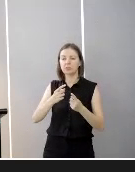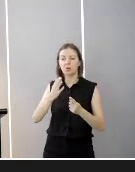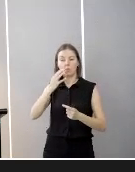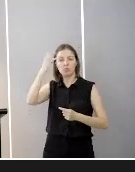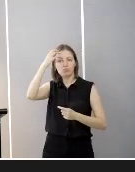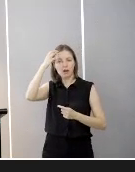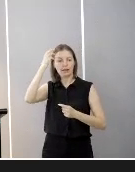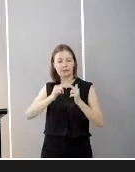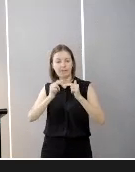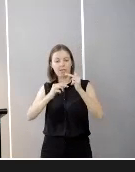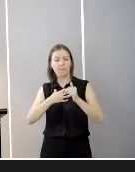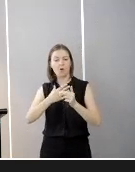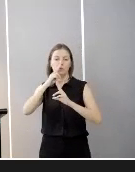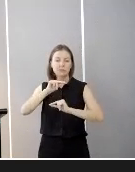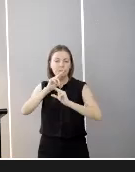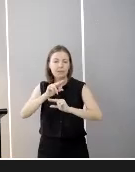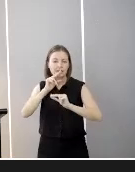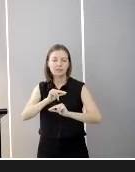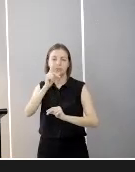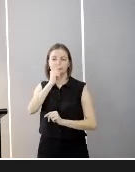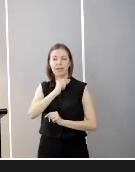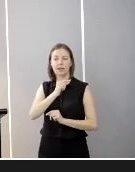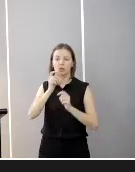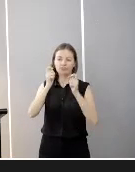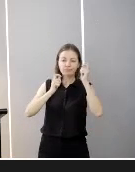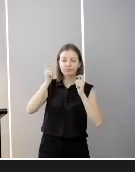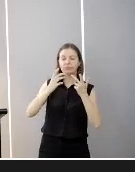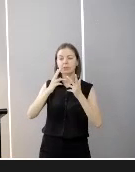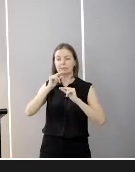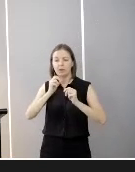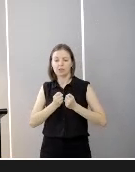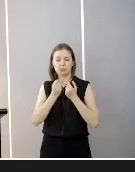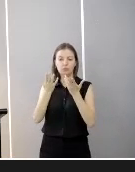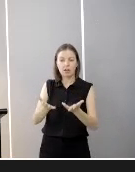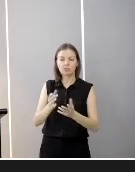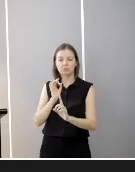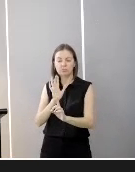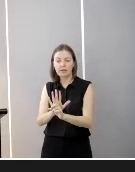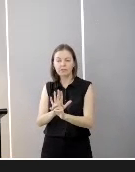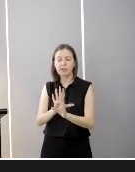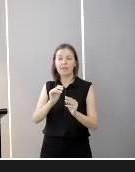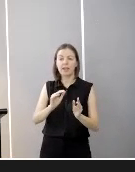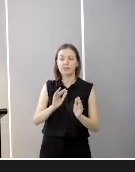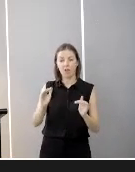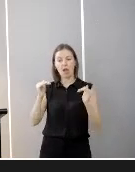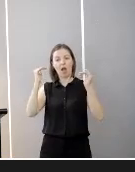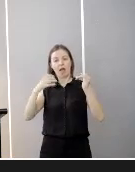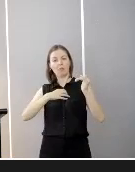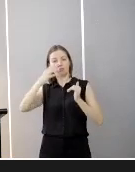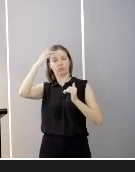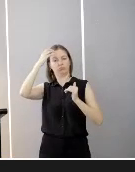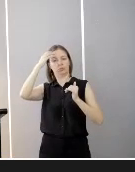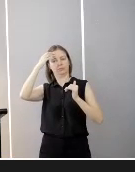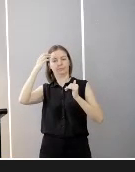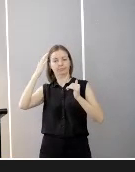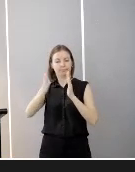in brain regions involved in speech and expression of speech, but also understanding of speech. And then the higher cognitive functions, so things